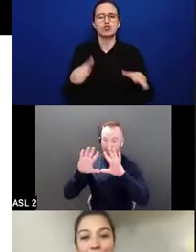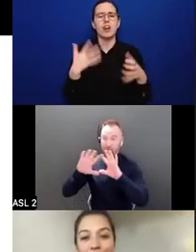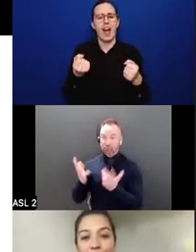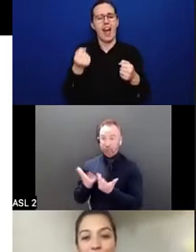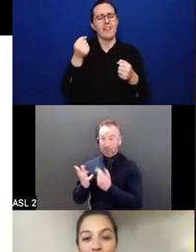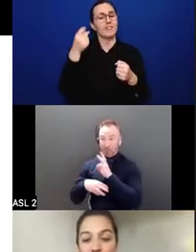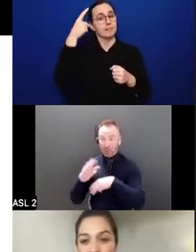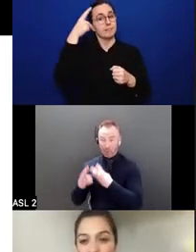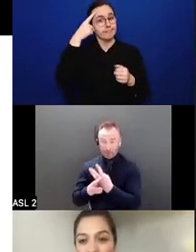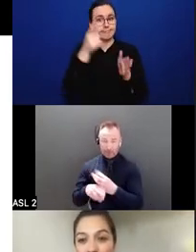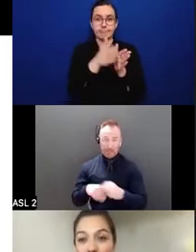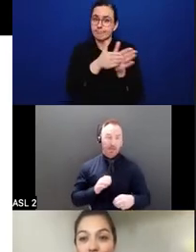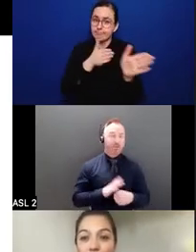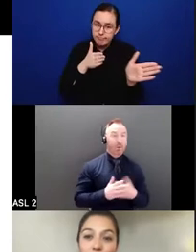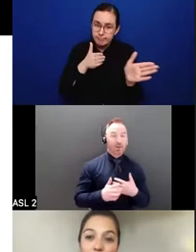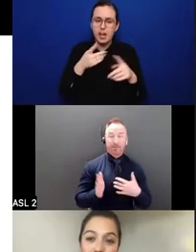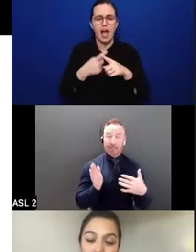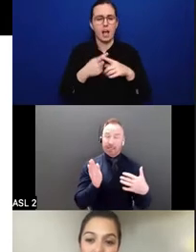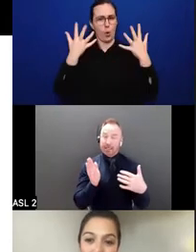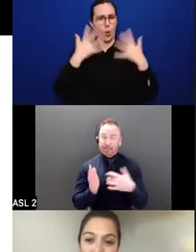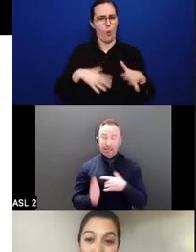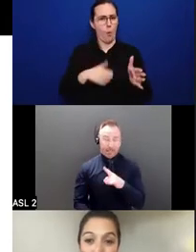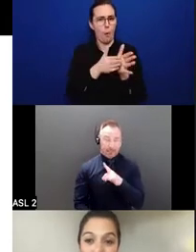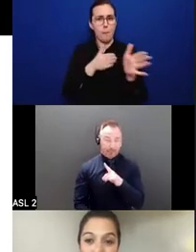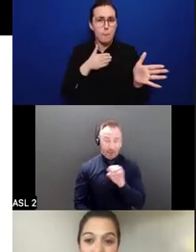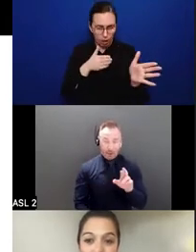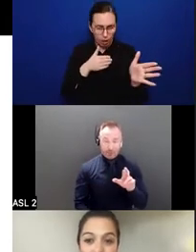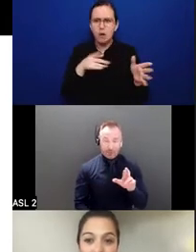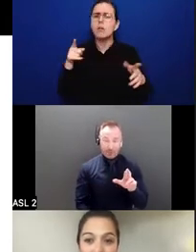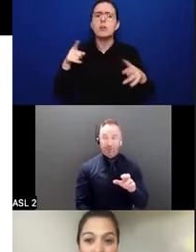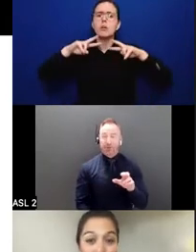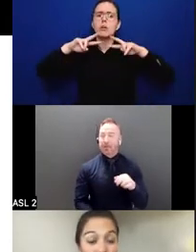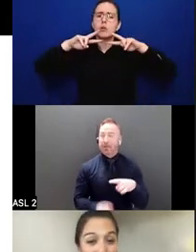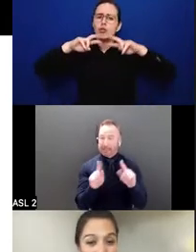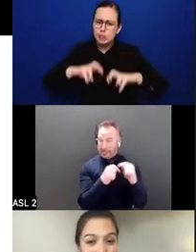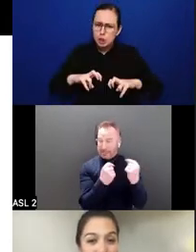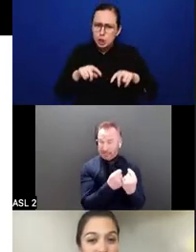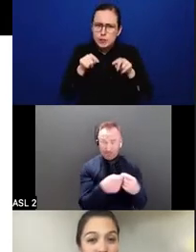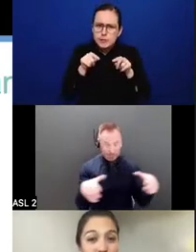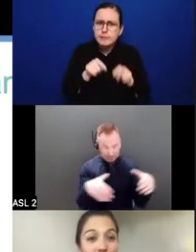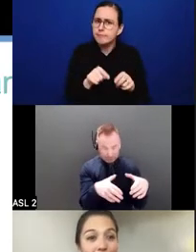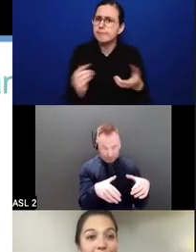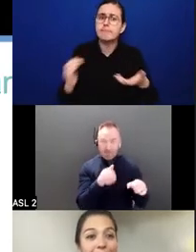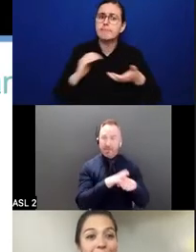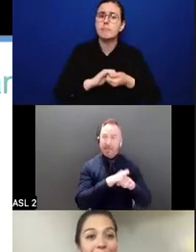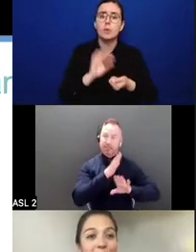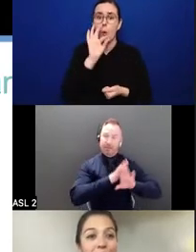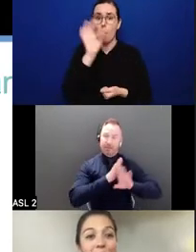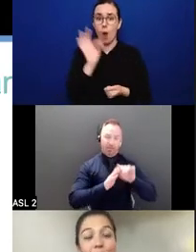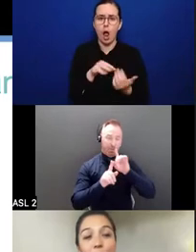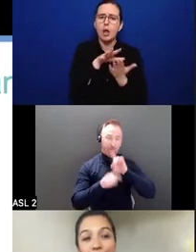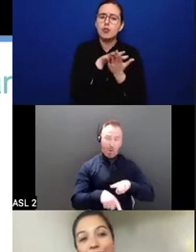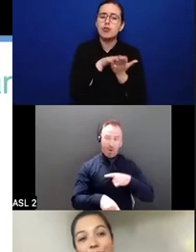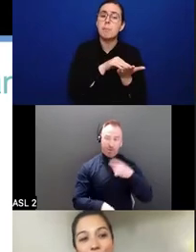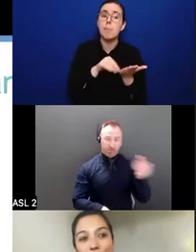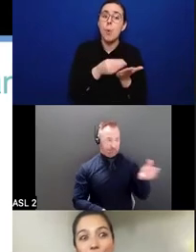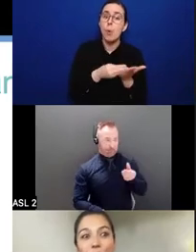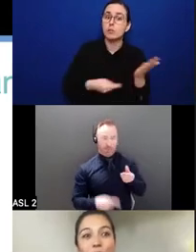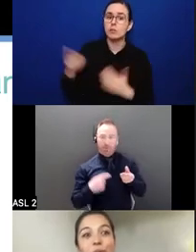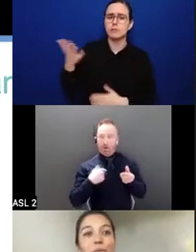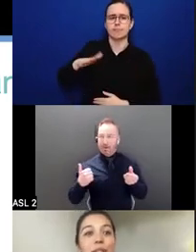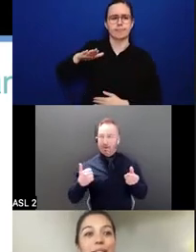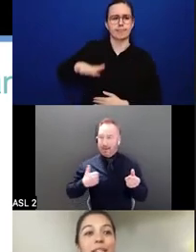Elsebag and team and other researchers, we collaborated to create the report part for Canada. And the objective of